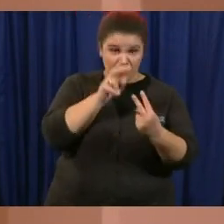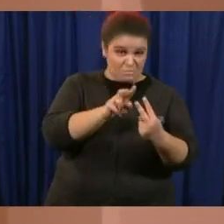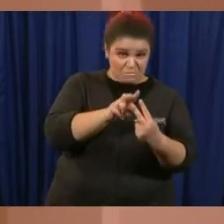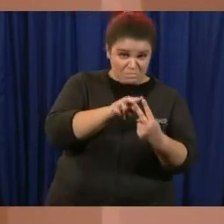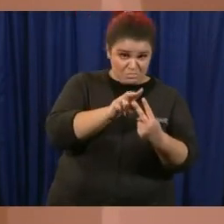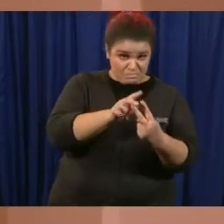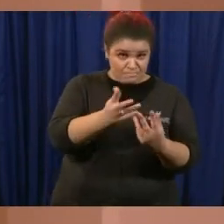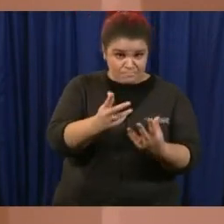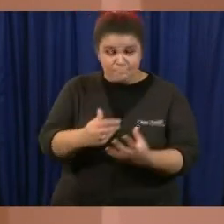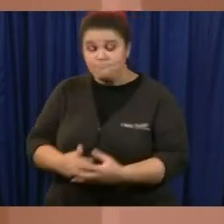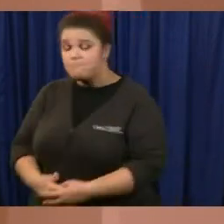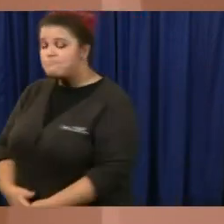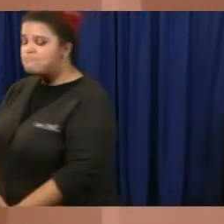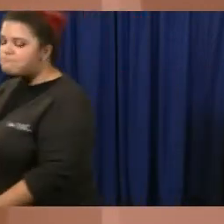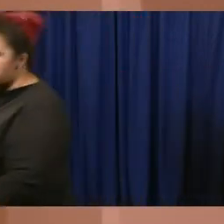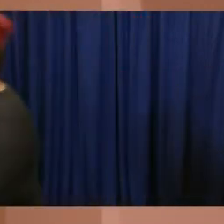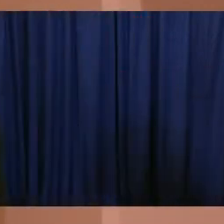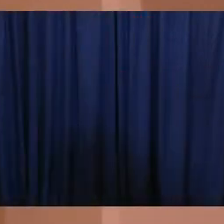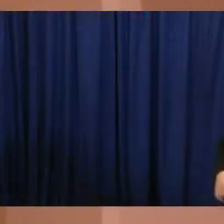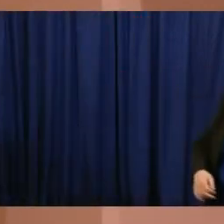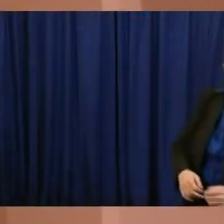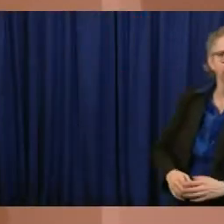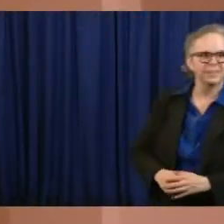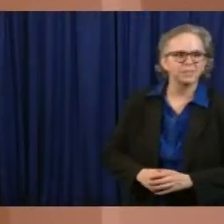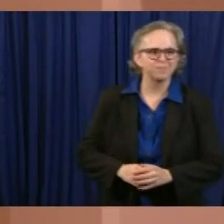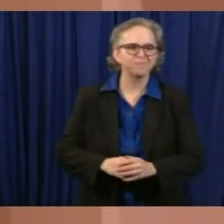Well, I'm going to have a full report on